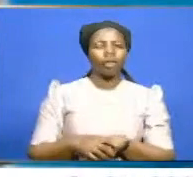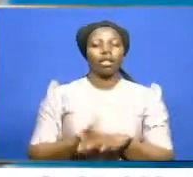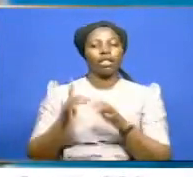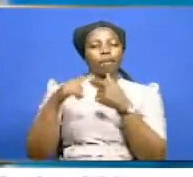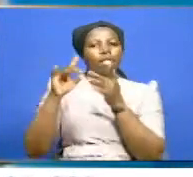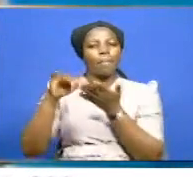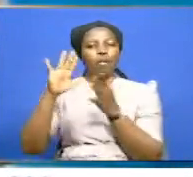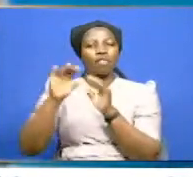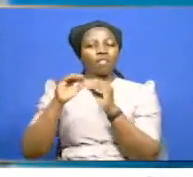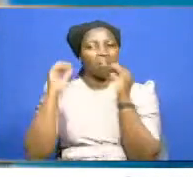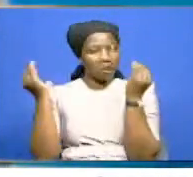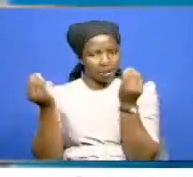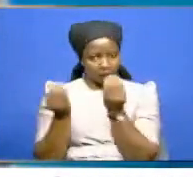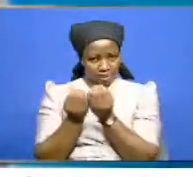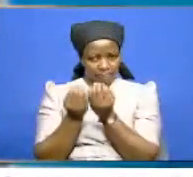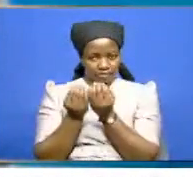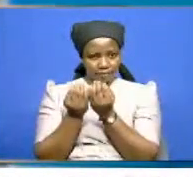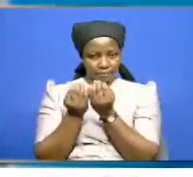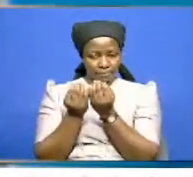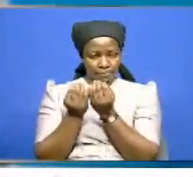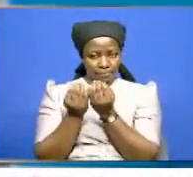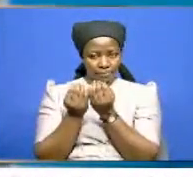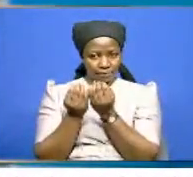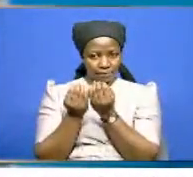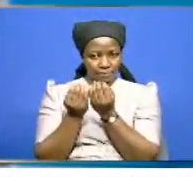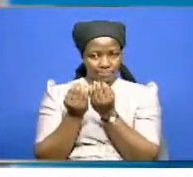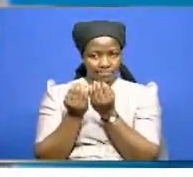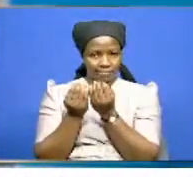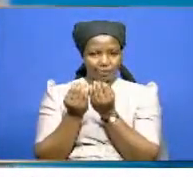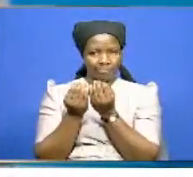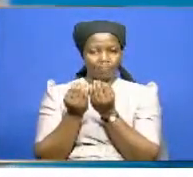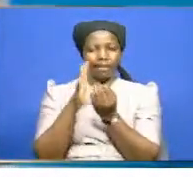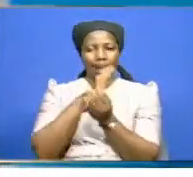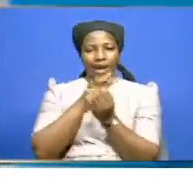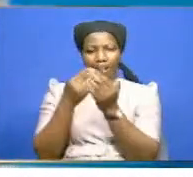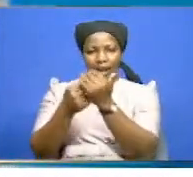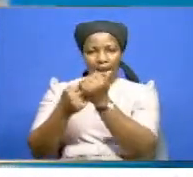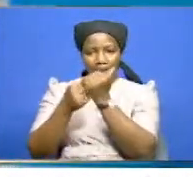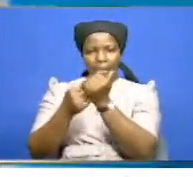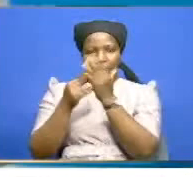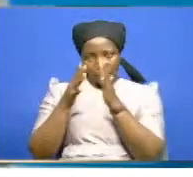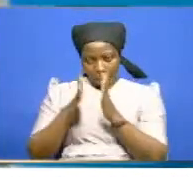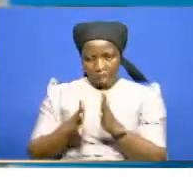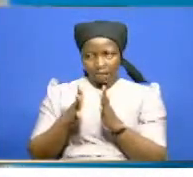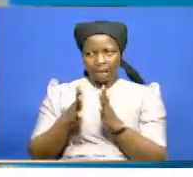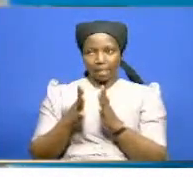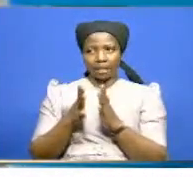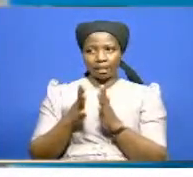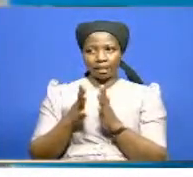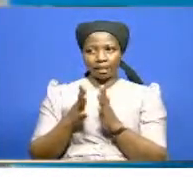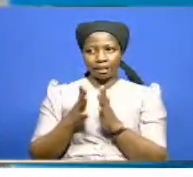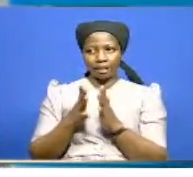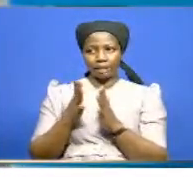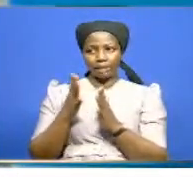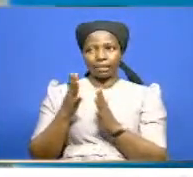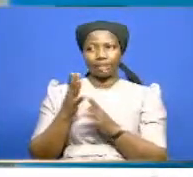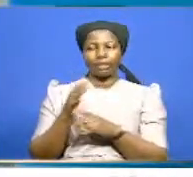most of the organizations and the partners that handle the